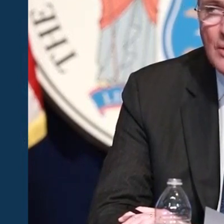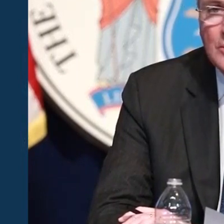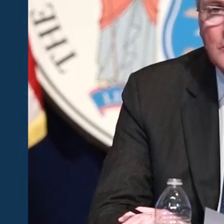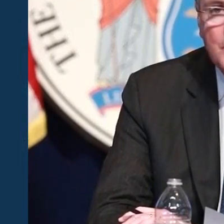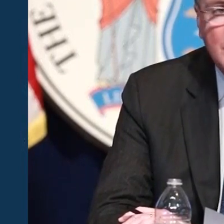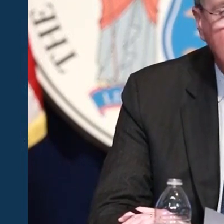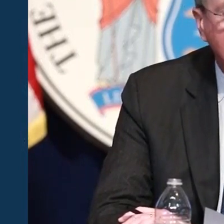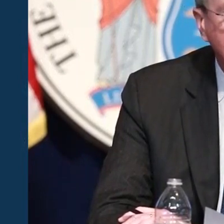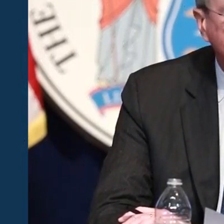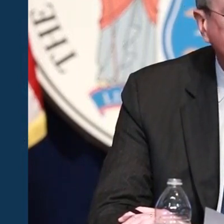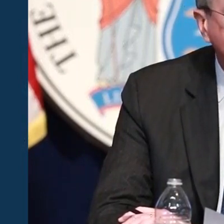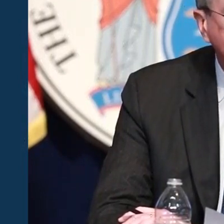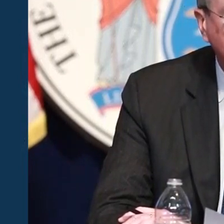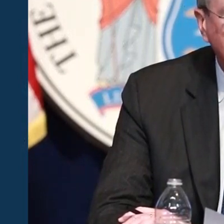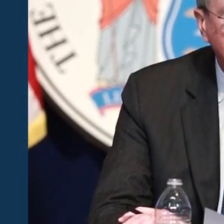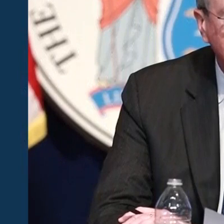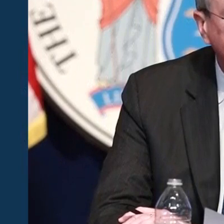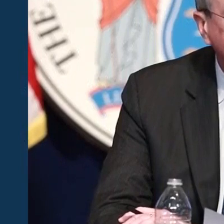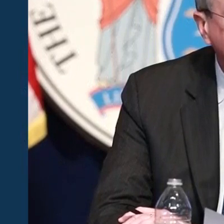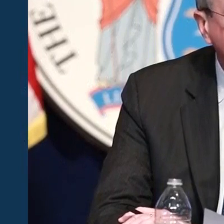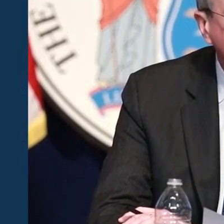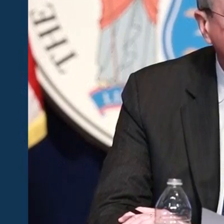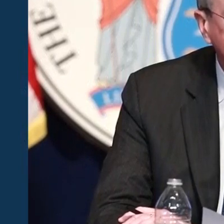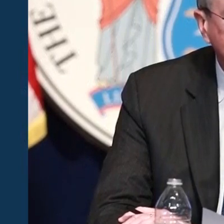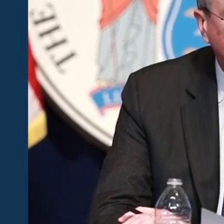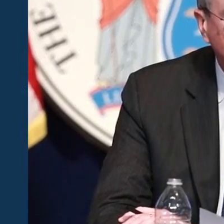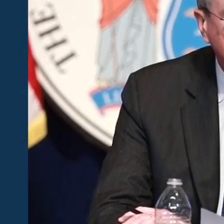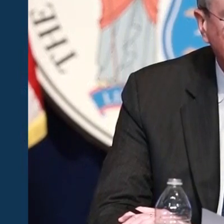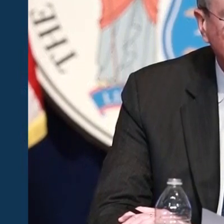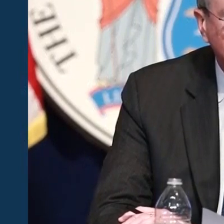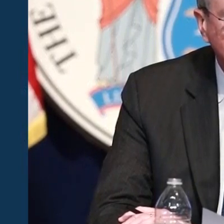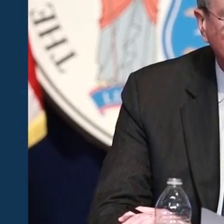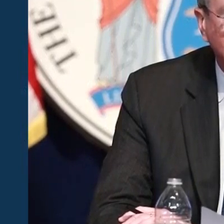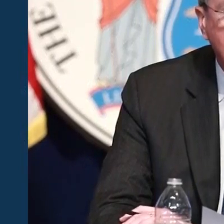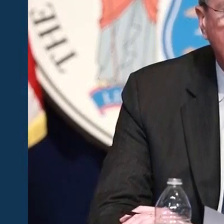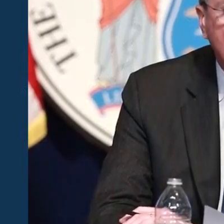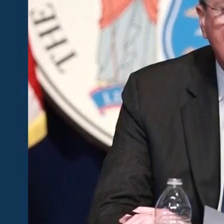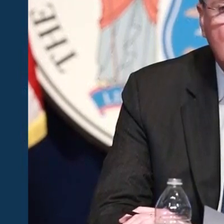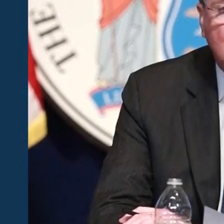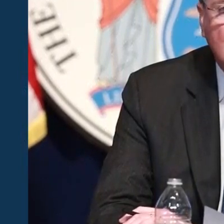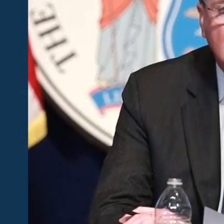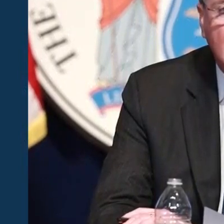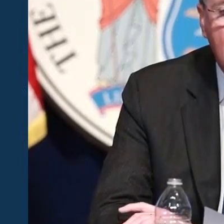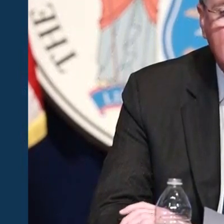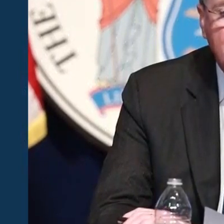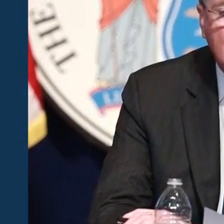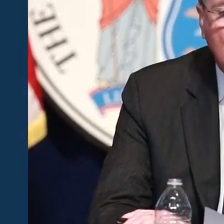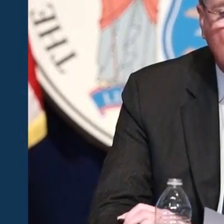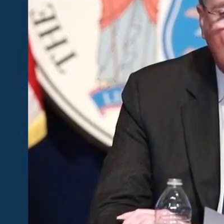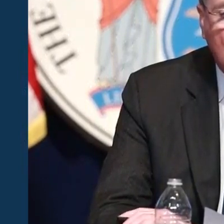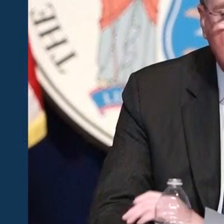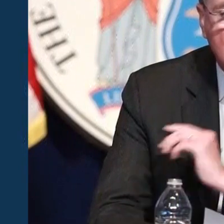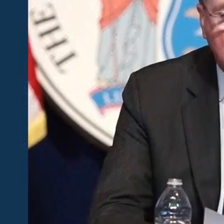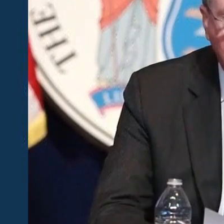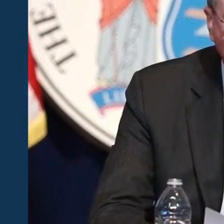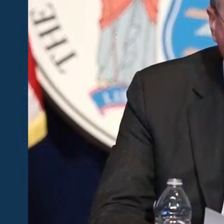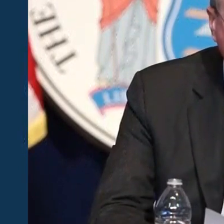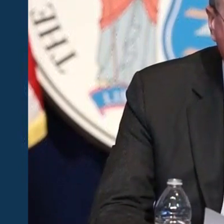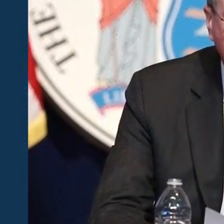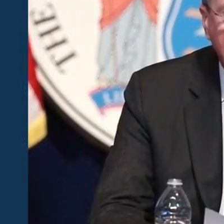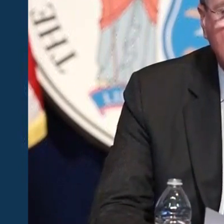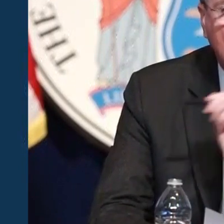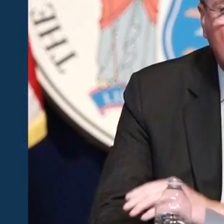to double infections in any one of the 21 counties in New Jersey. We first showed this to you. It was orange, and there's only